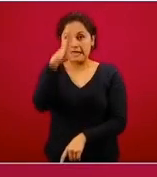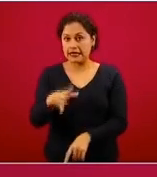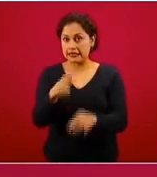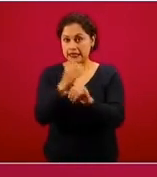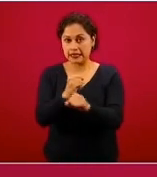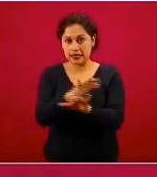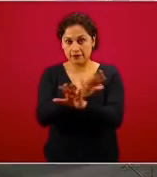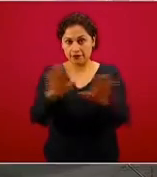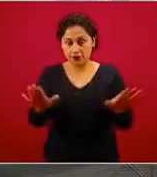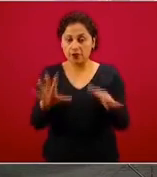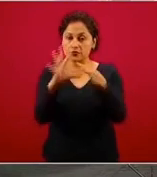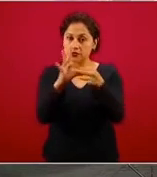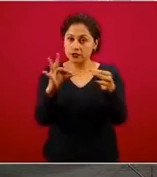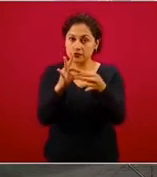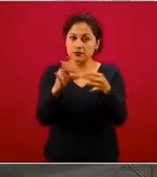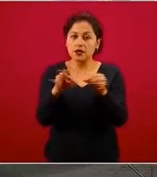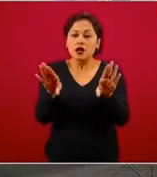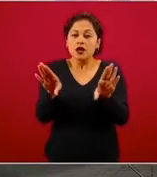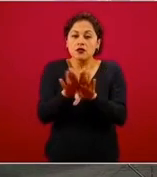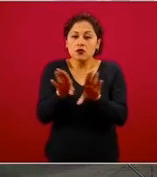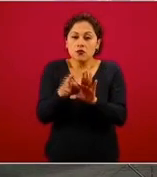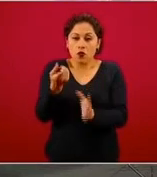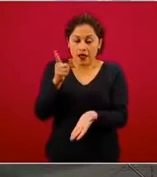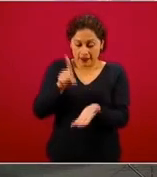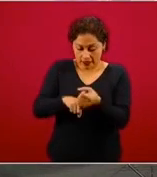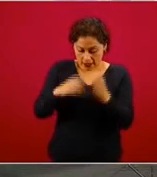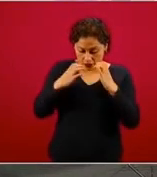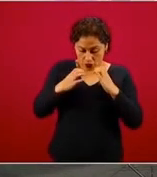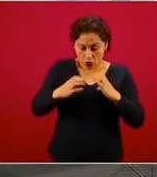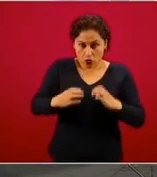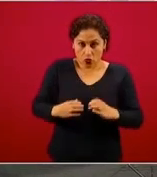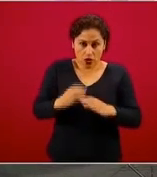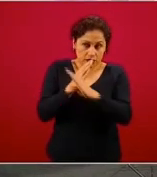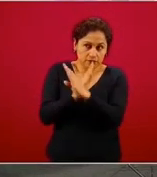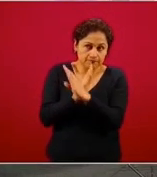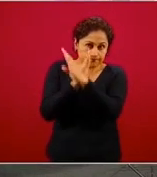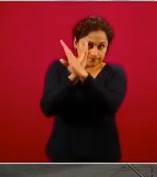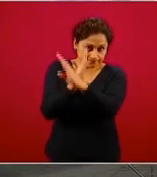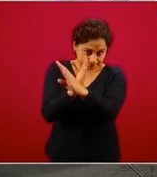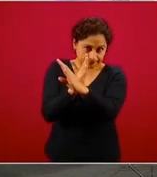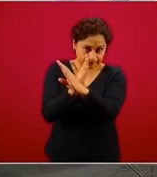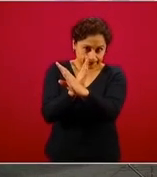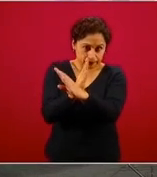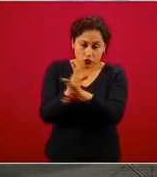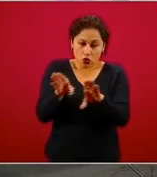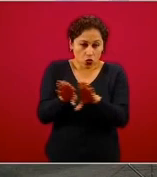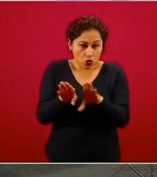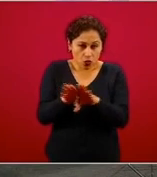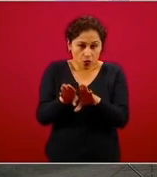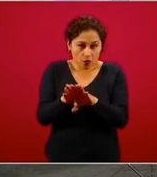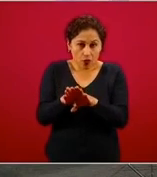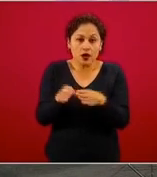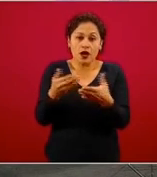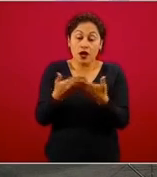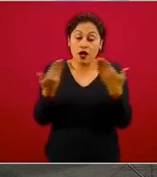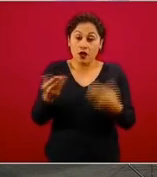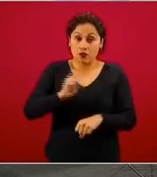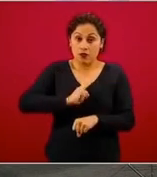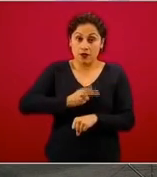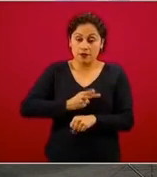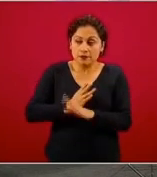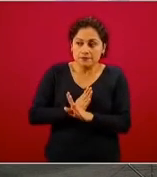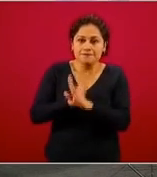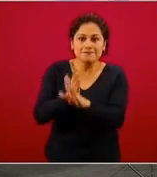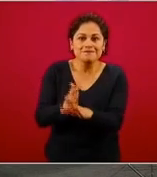new sistema coronavirus, inmune I'll que es el be just encargado de summarizing enfrentar a some of the este most important elements and a giving este you virus. a brief Estoy de